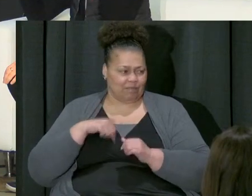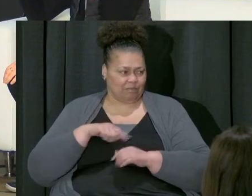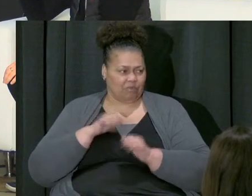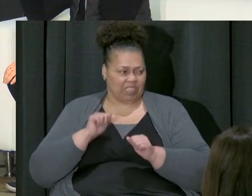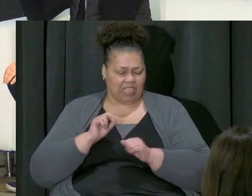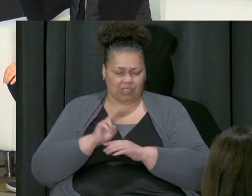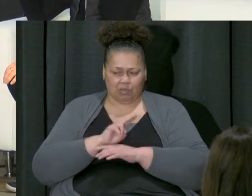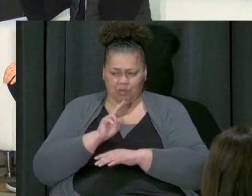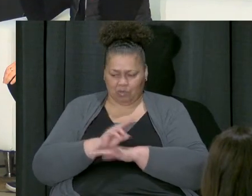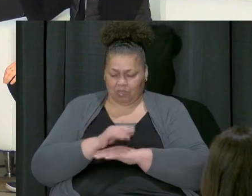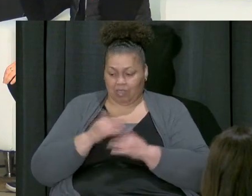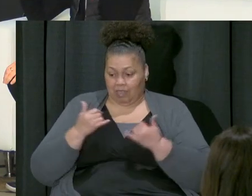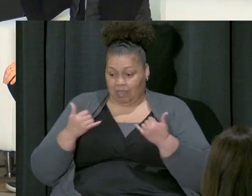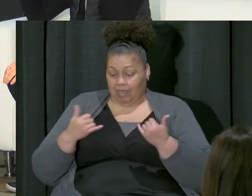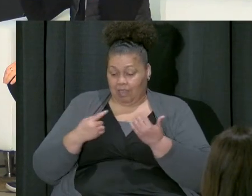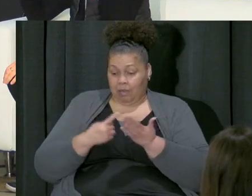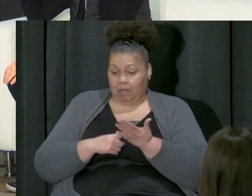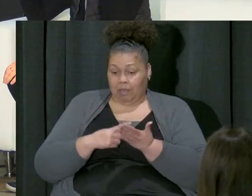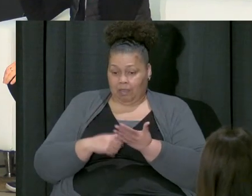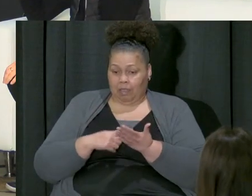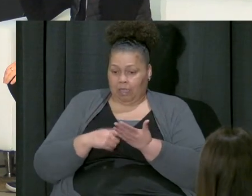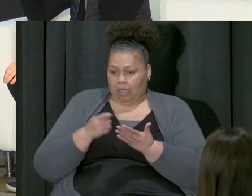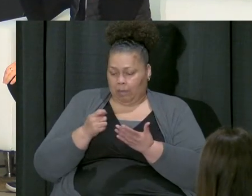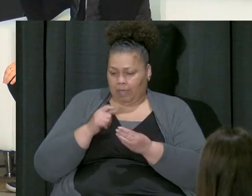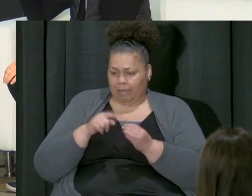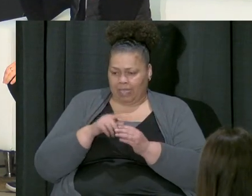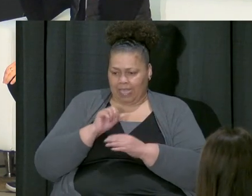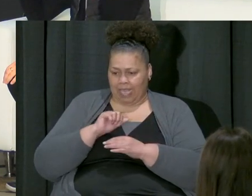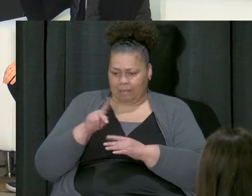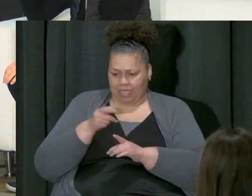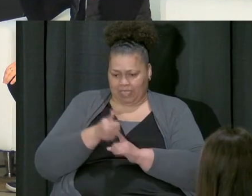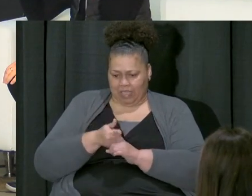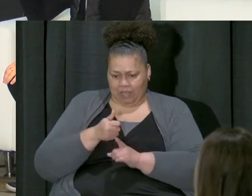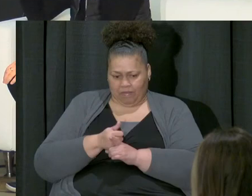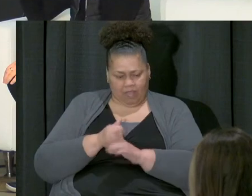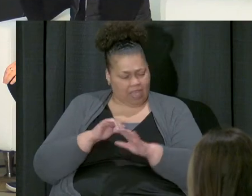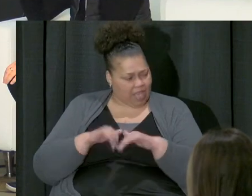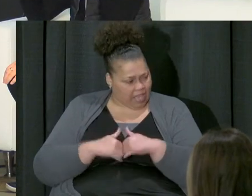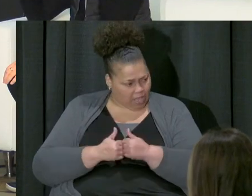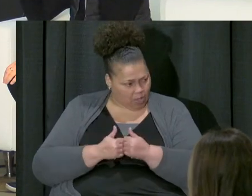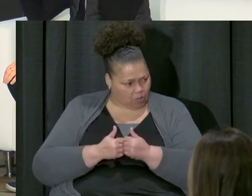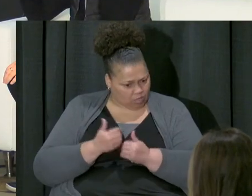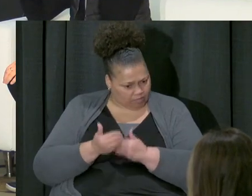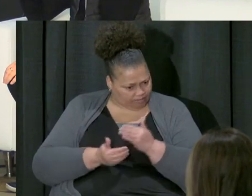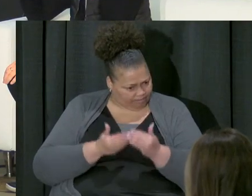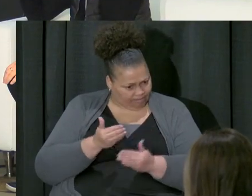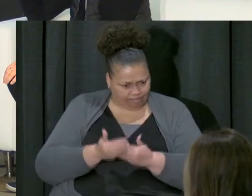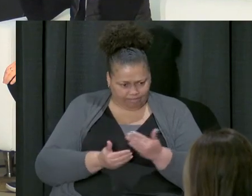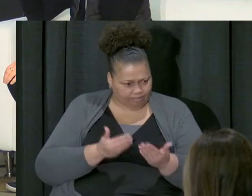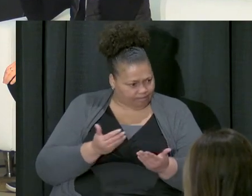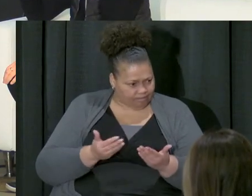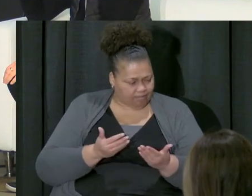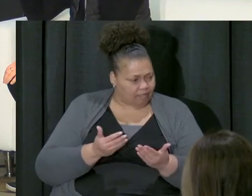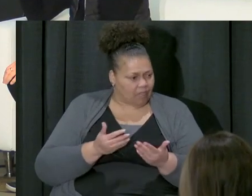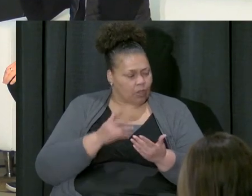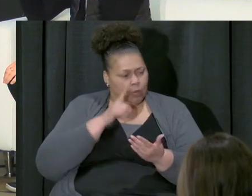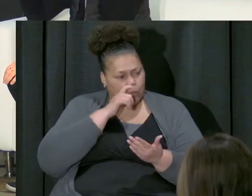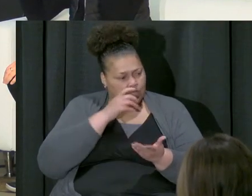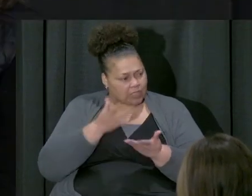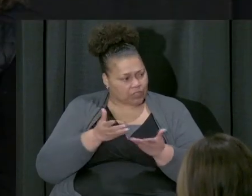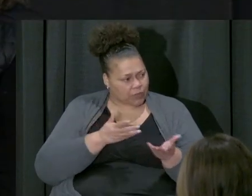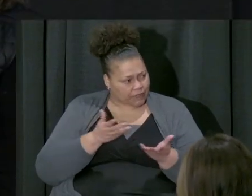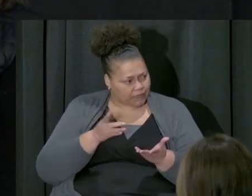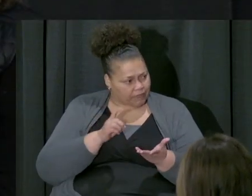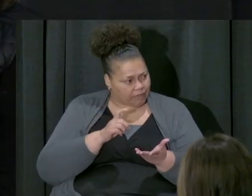let's talk a little bit about the application. Yeah. How did it come about, and what does it do, and who does it serve?